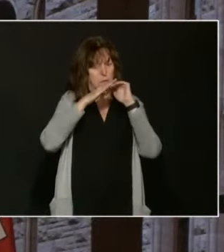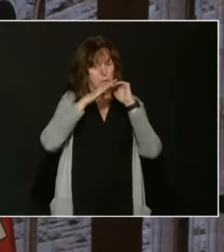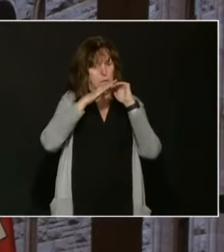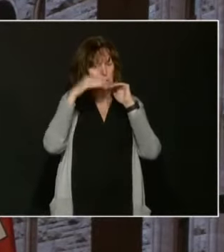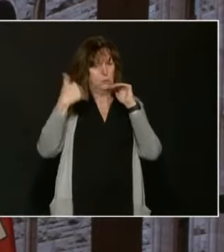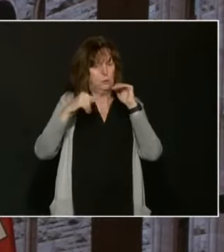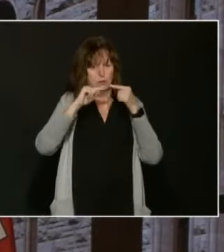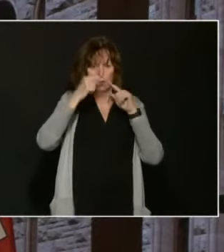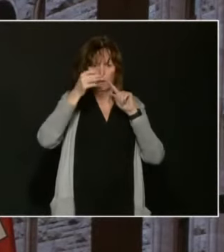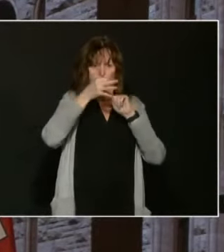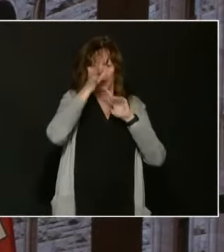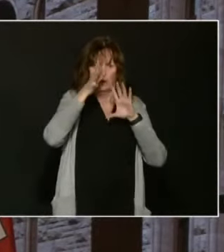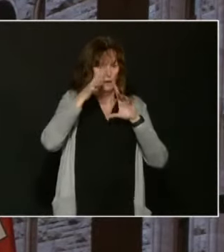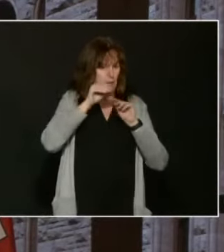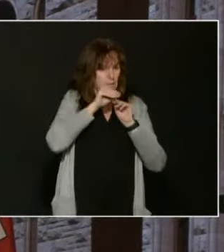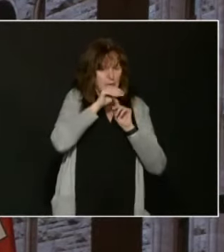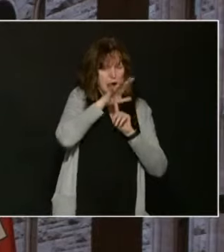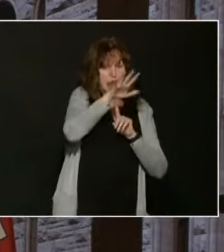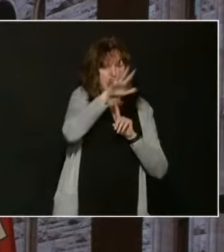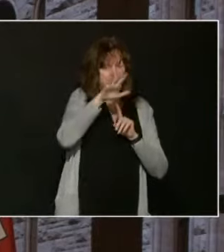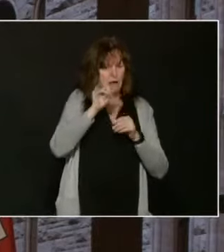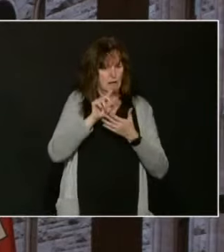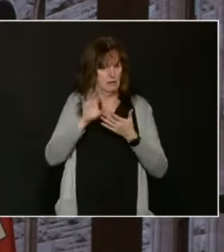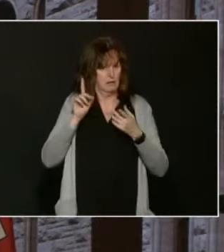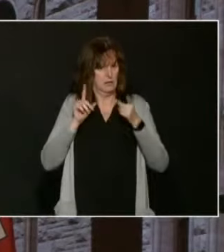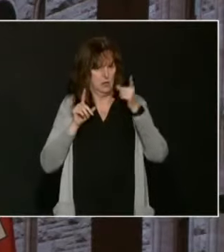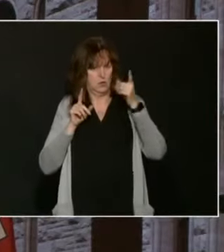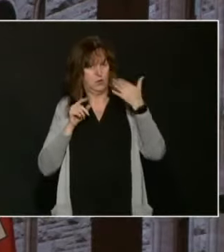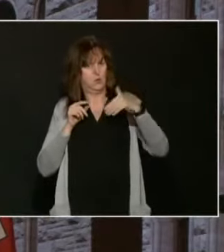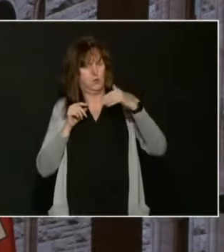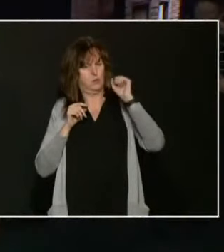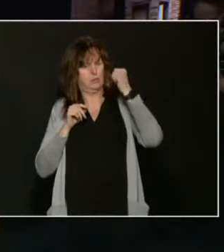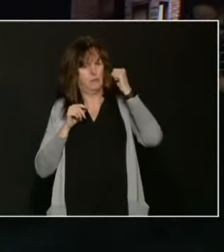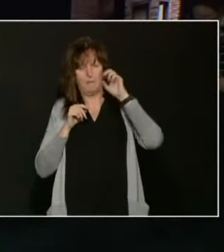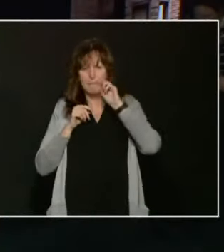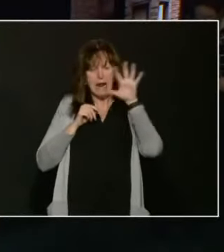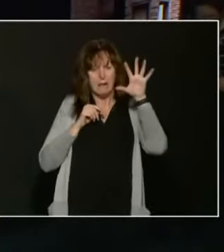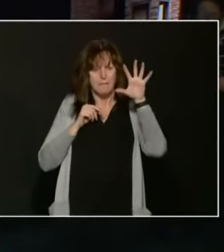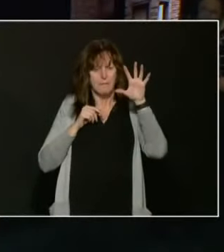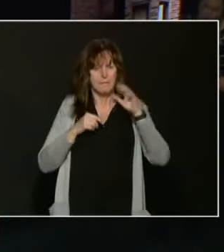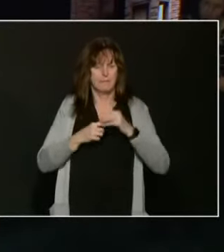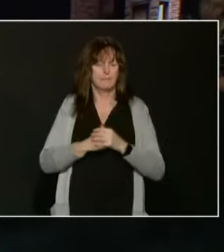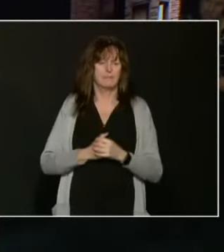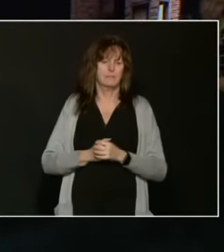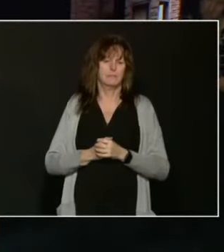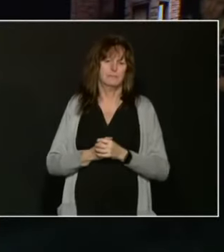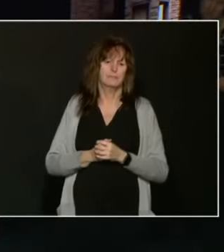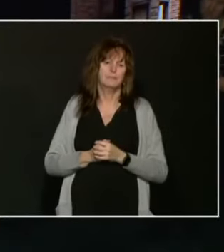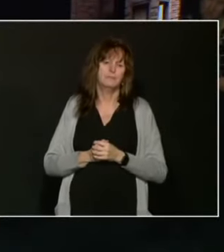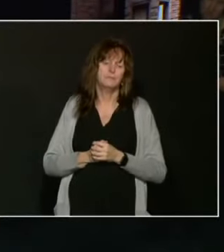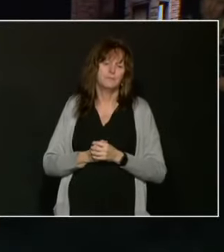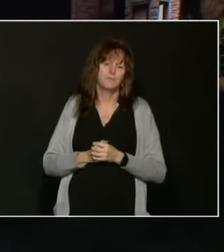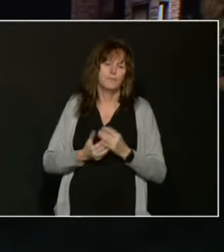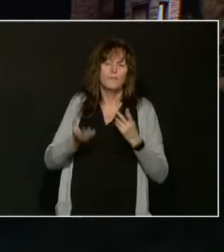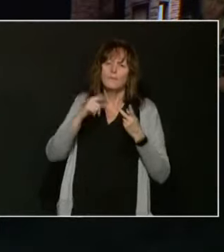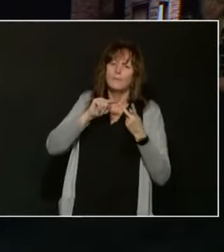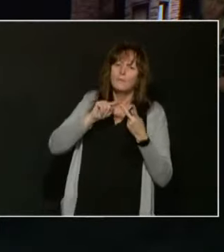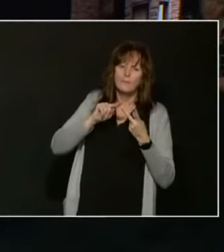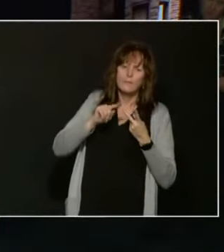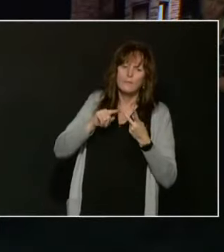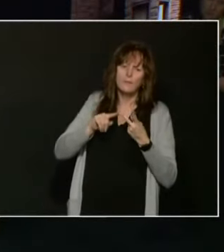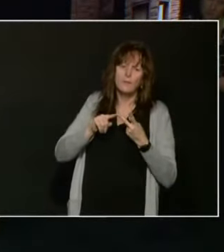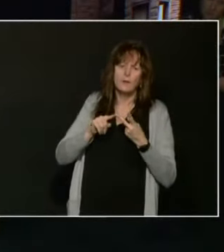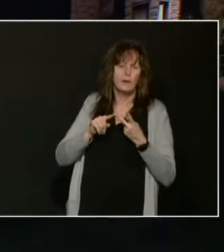week. Follow-up? Yes, and sorry for cutting you off, Dr. Williams. Again, with